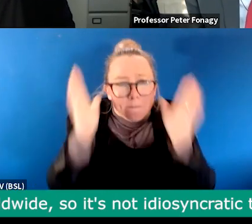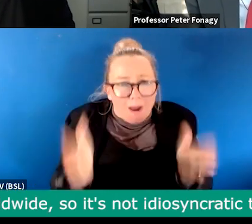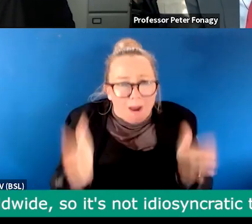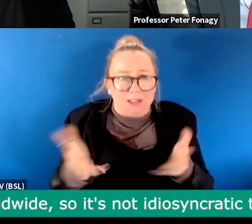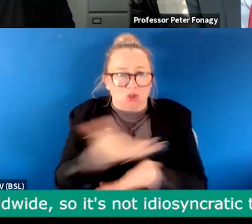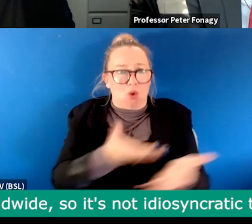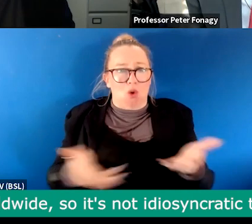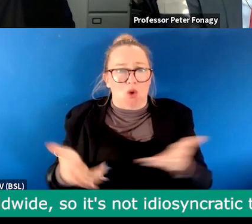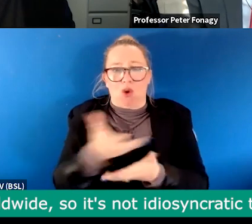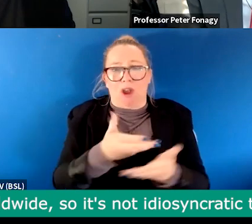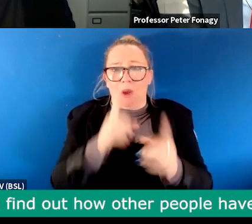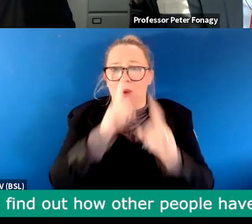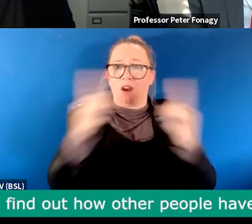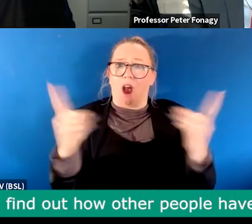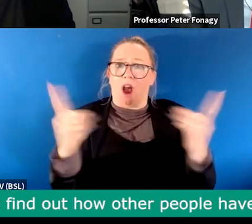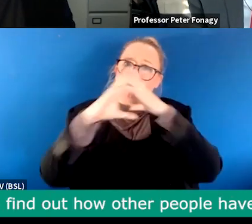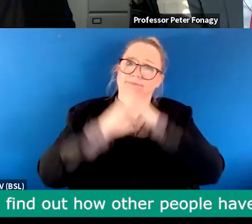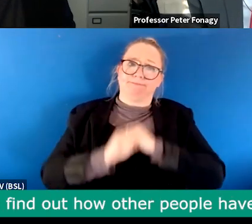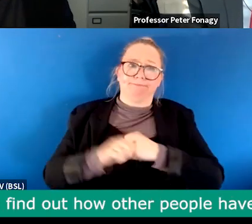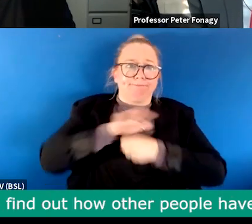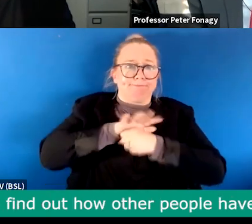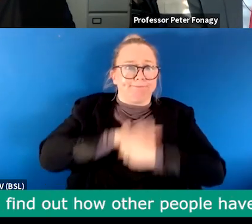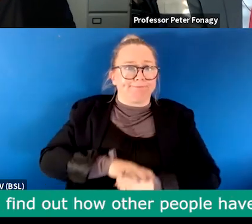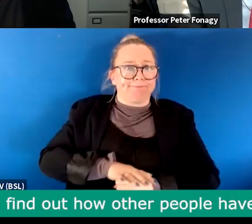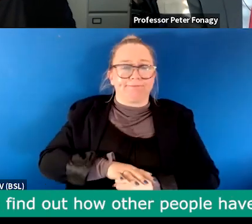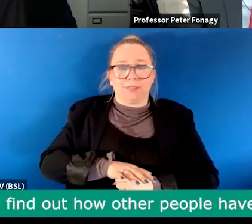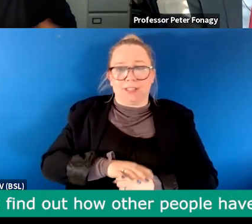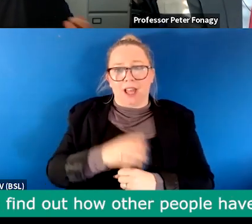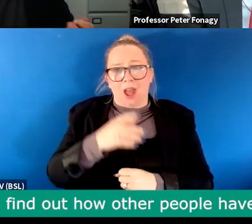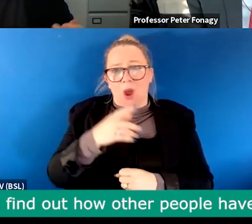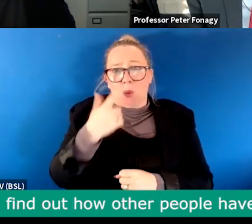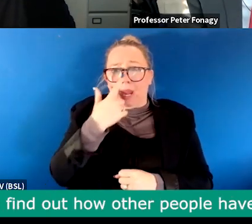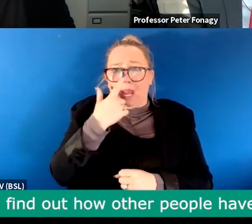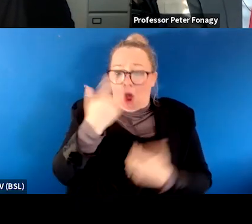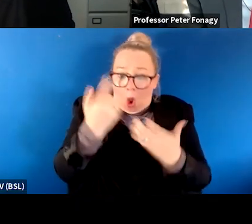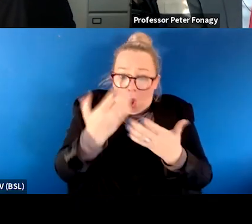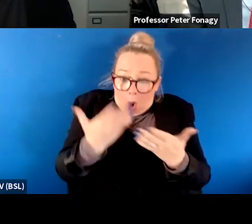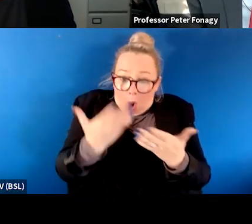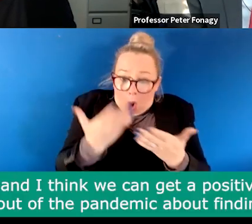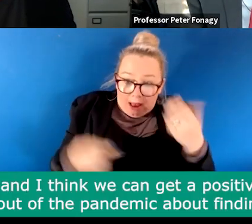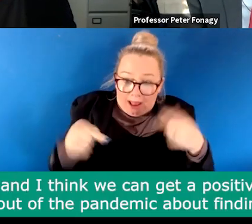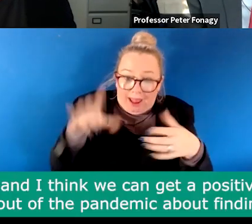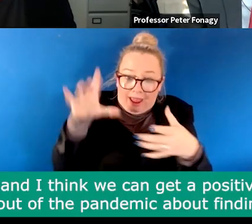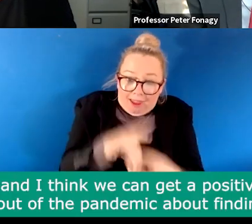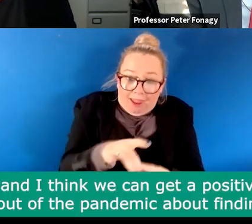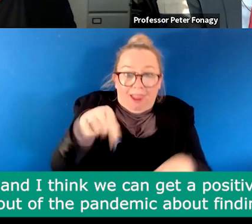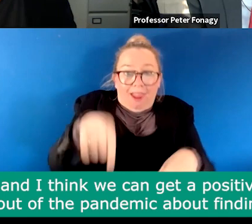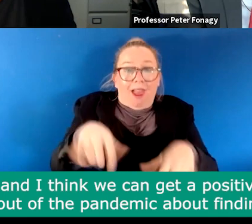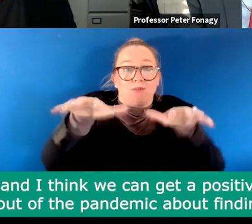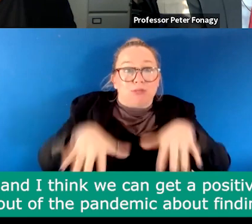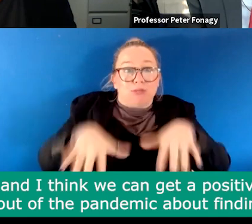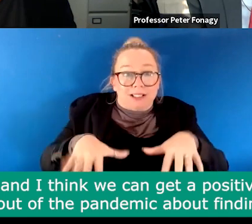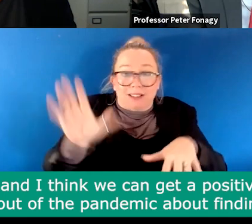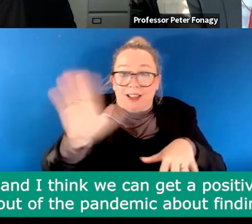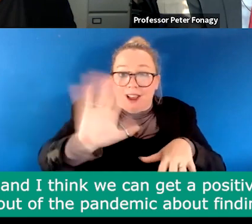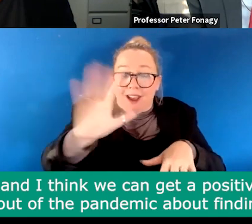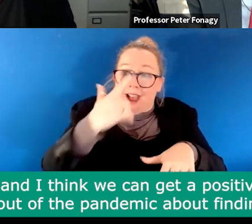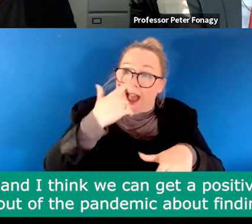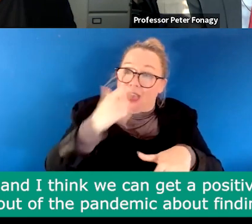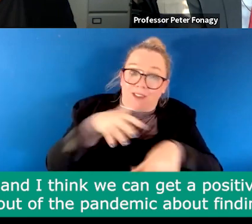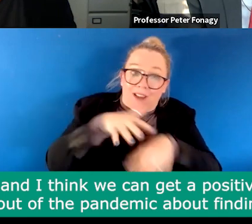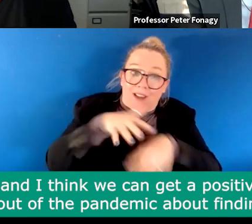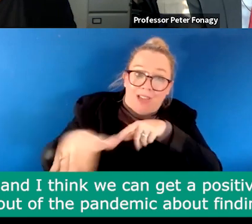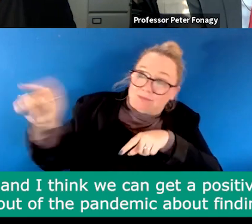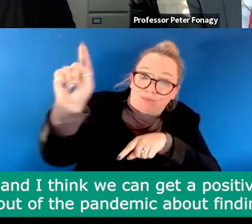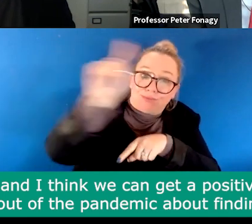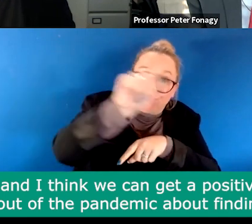not idiosyncratic to Britain. We can find out how other people have reacted. And I think we can get a positive out